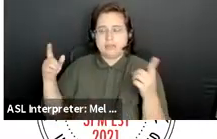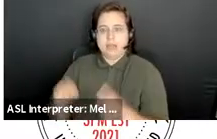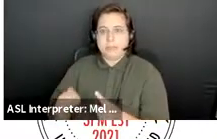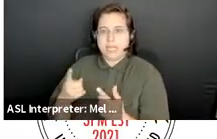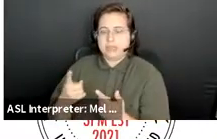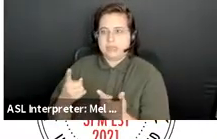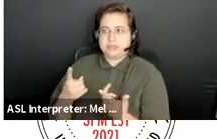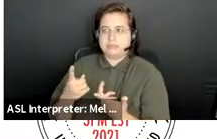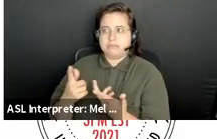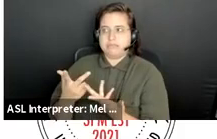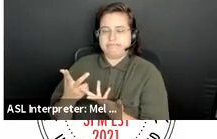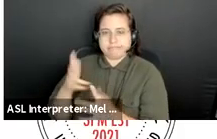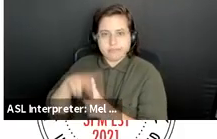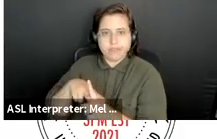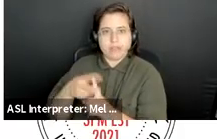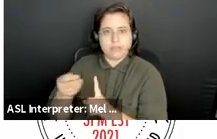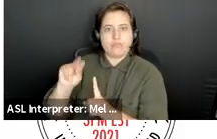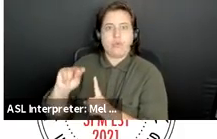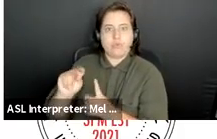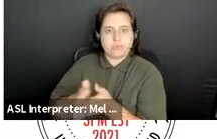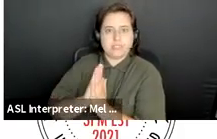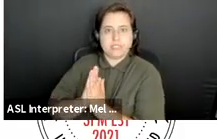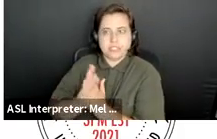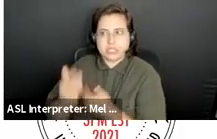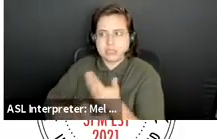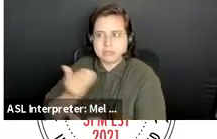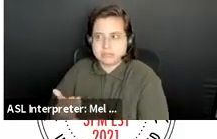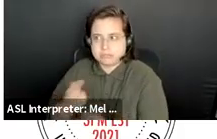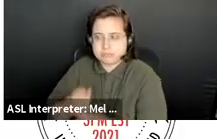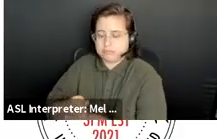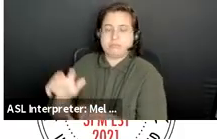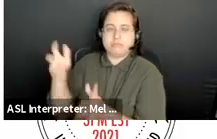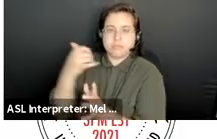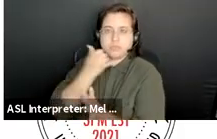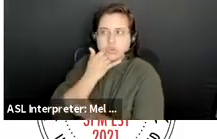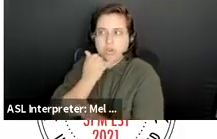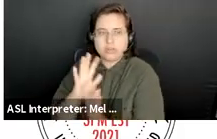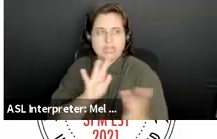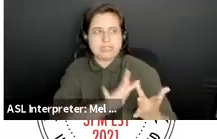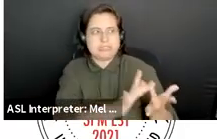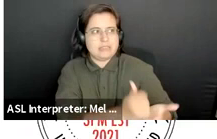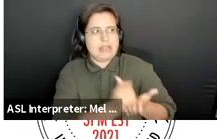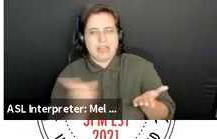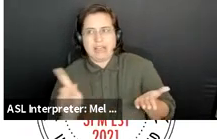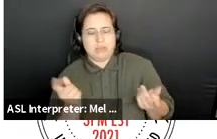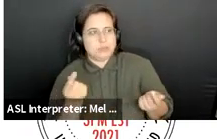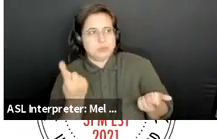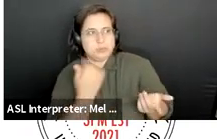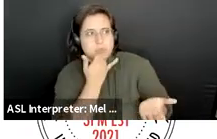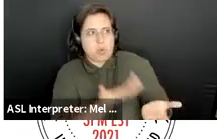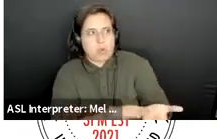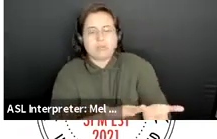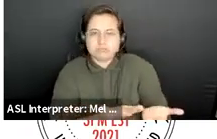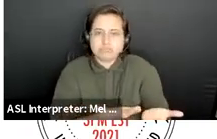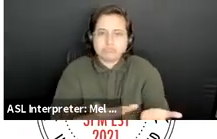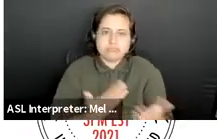the process of filing your own petition and something goes wrong. There's somebody on hand to try to help you figure out what it is that went